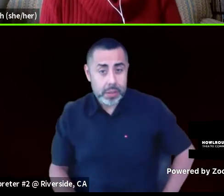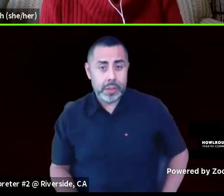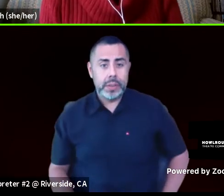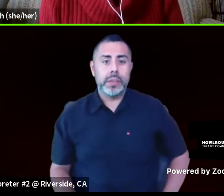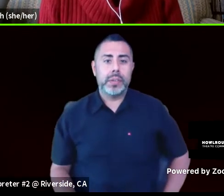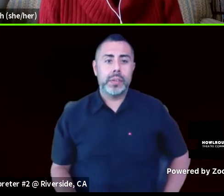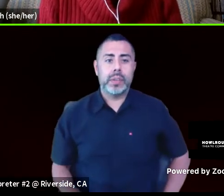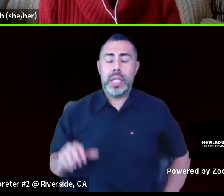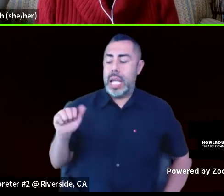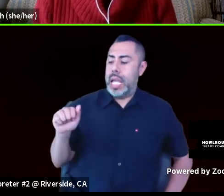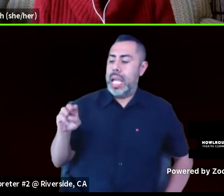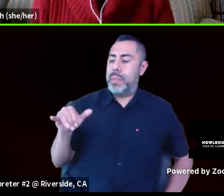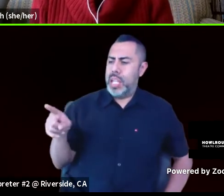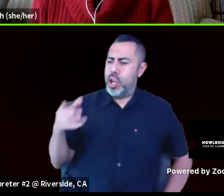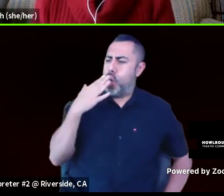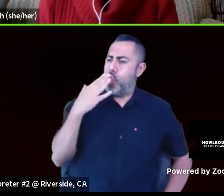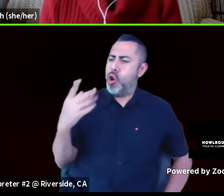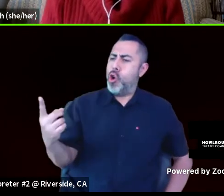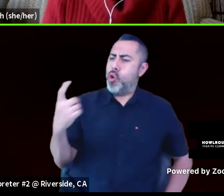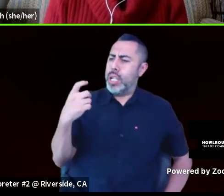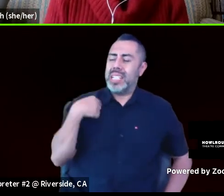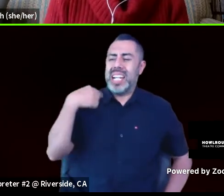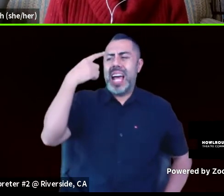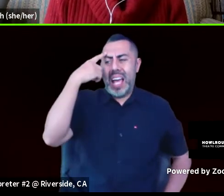is if you're,